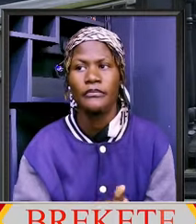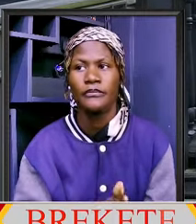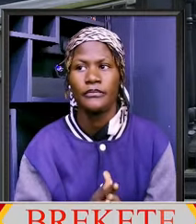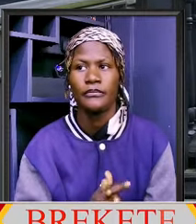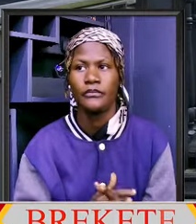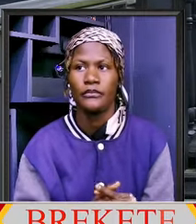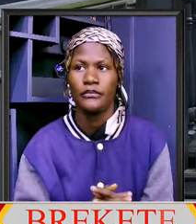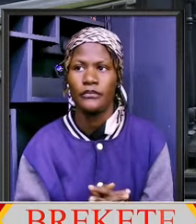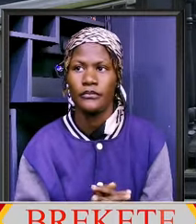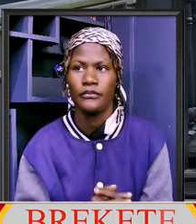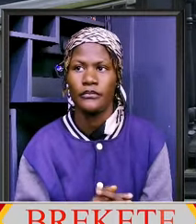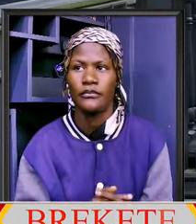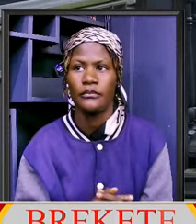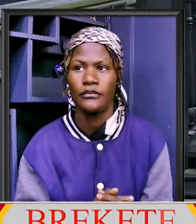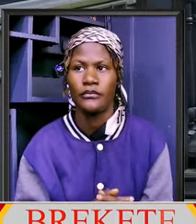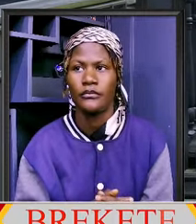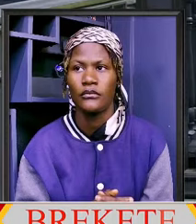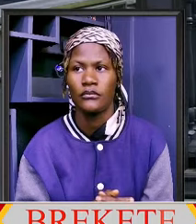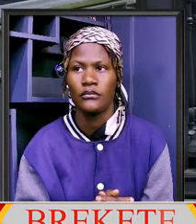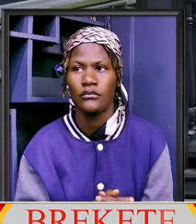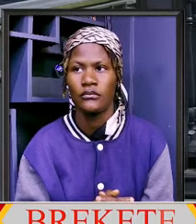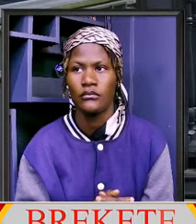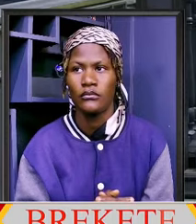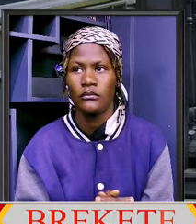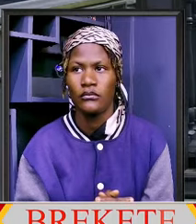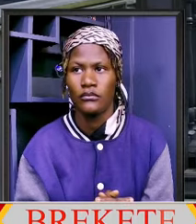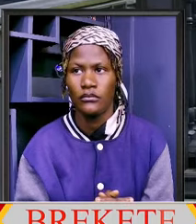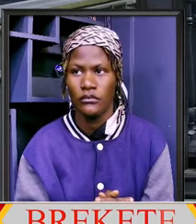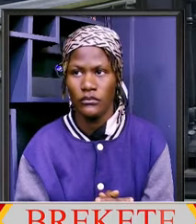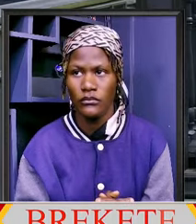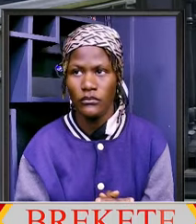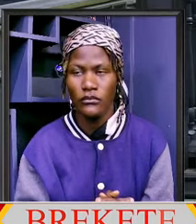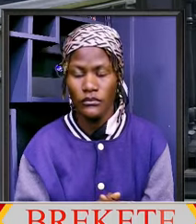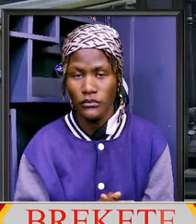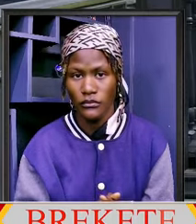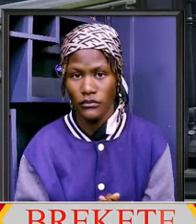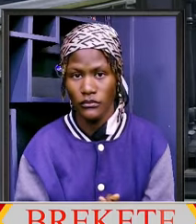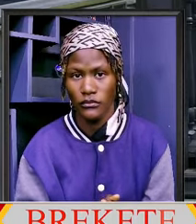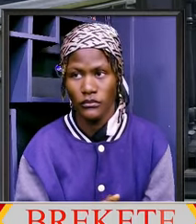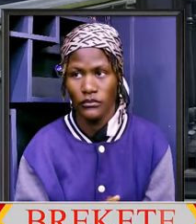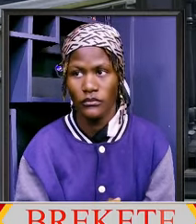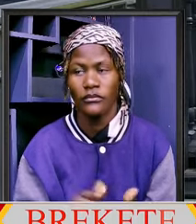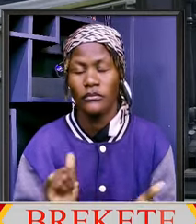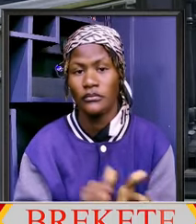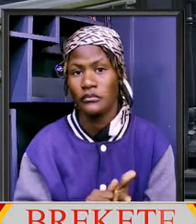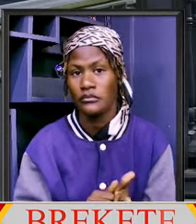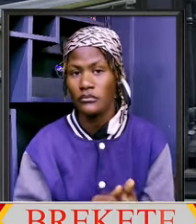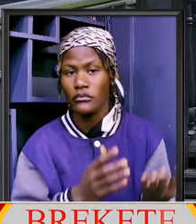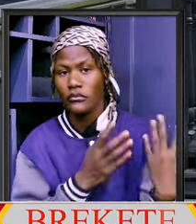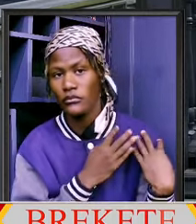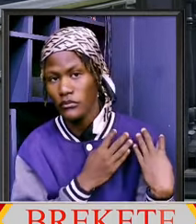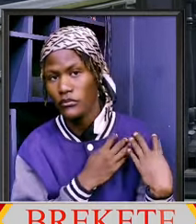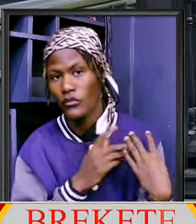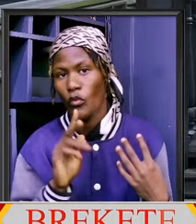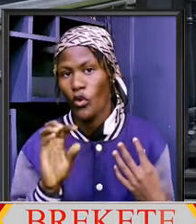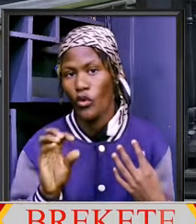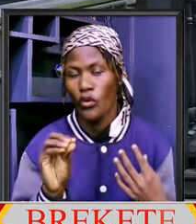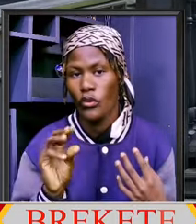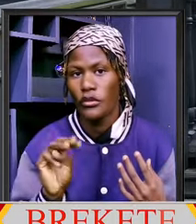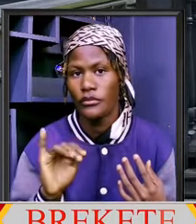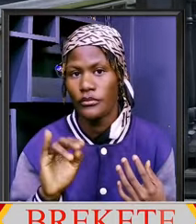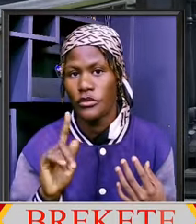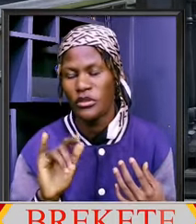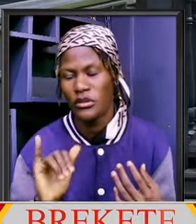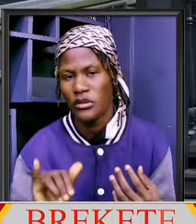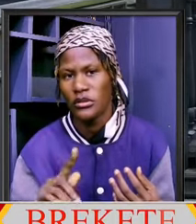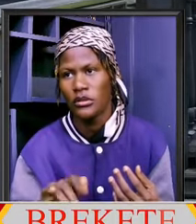sir. As if you are going towards... Yes. Old filling station. That Baji community. Yes, sir. Behind that filling